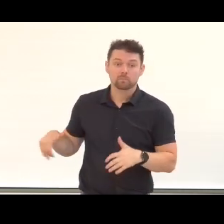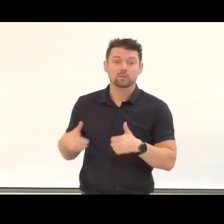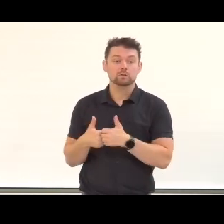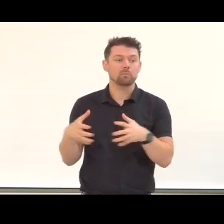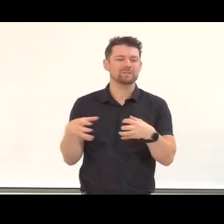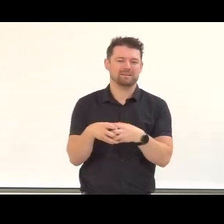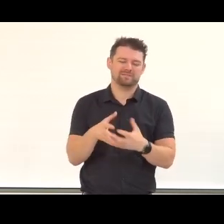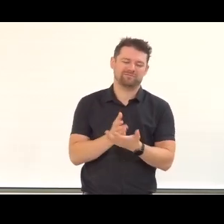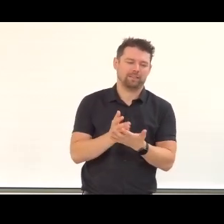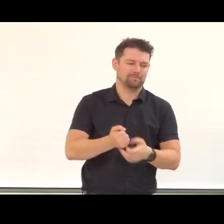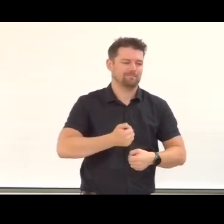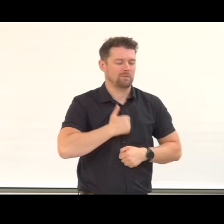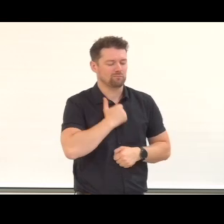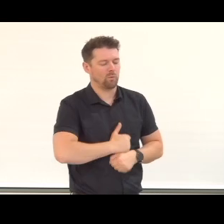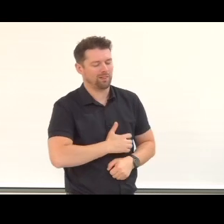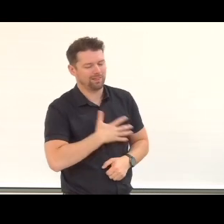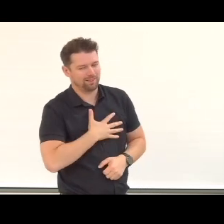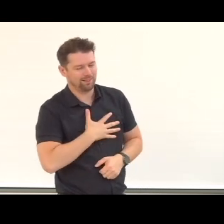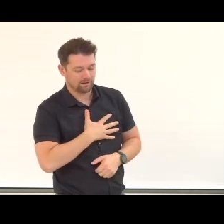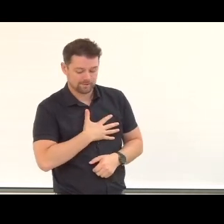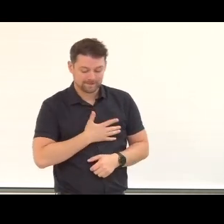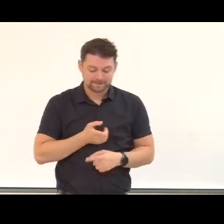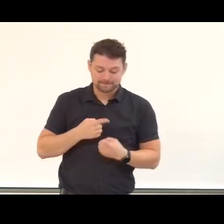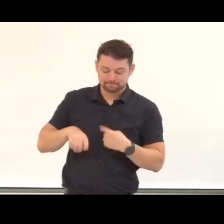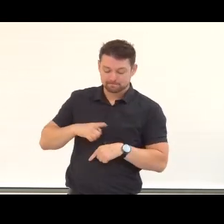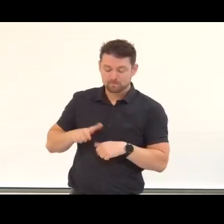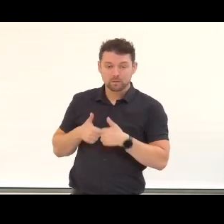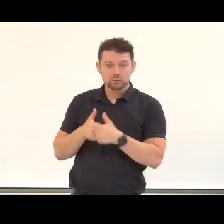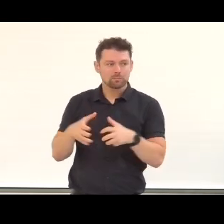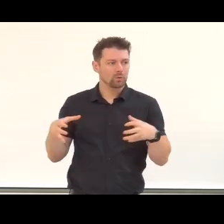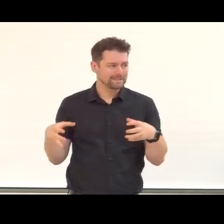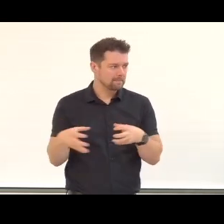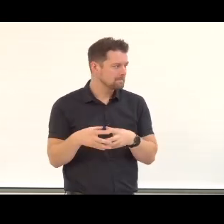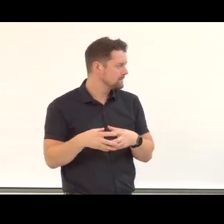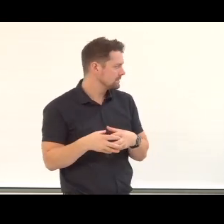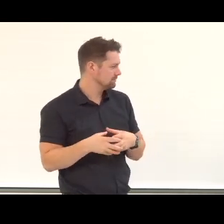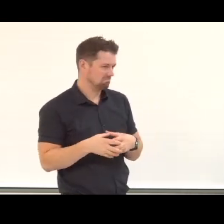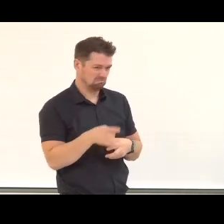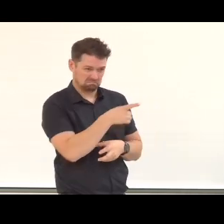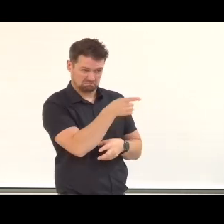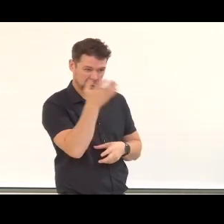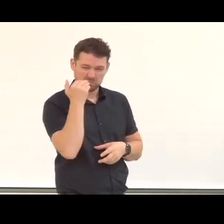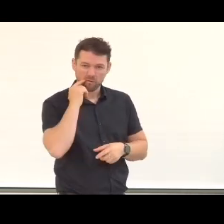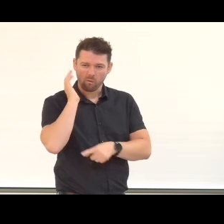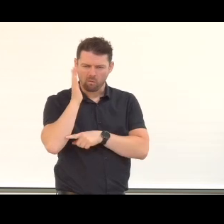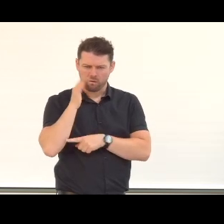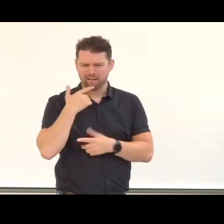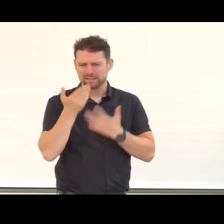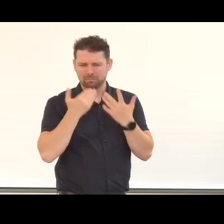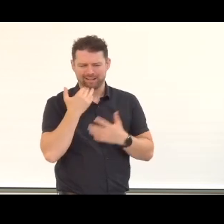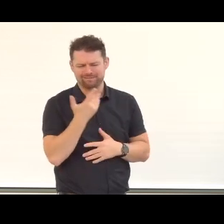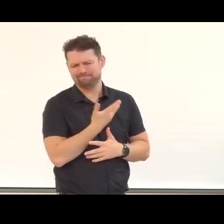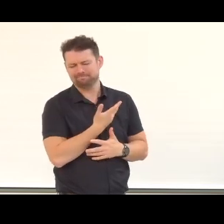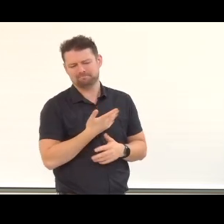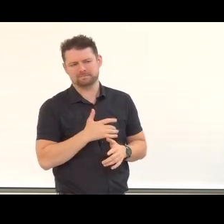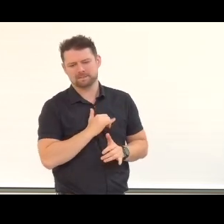my realm as flight director. We have all the support teams that you've heard in previous talks already about. So we have BMEs,